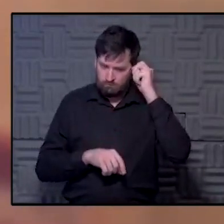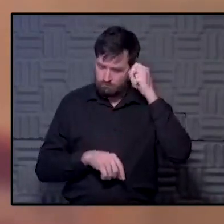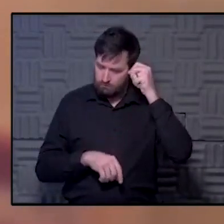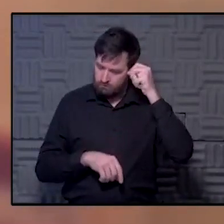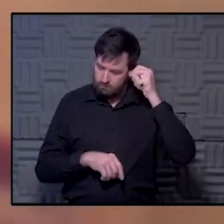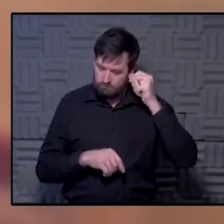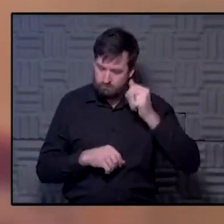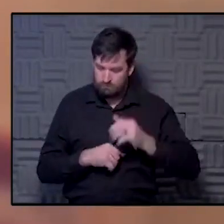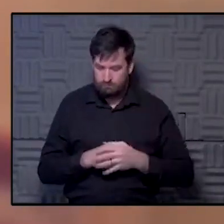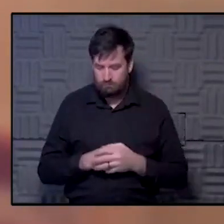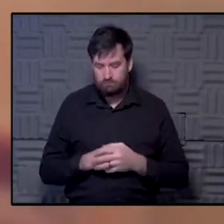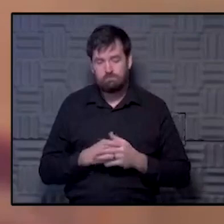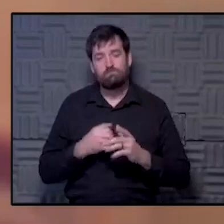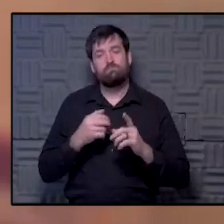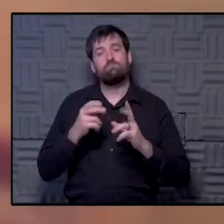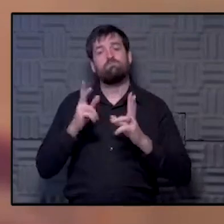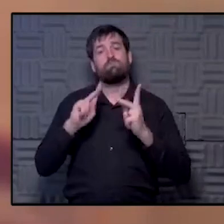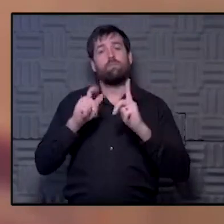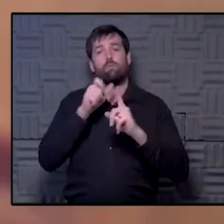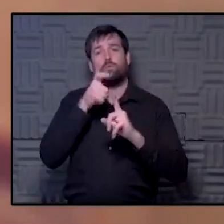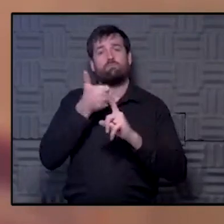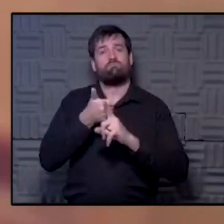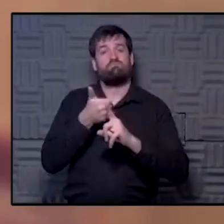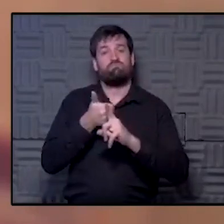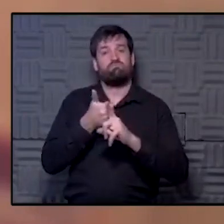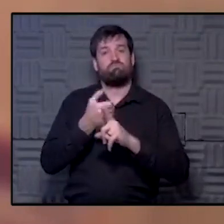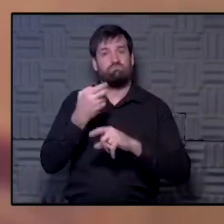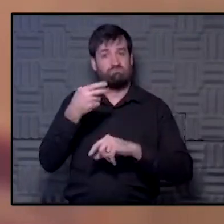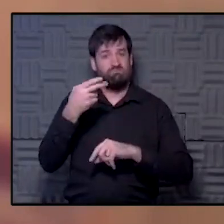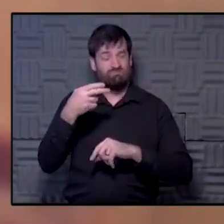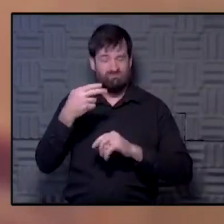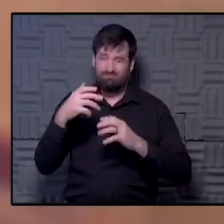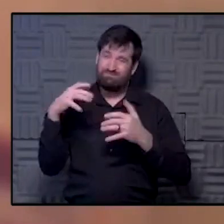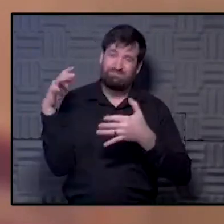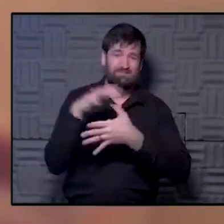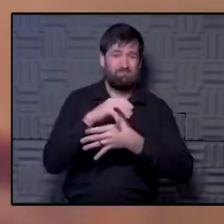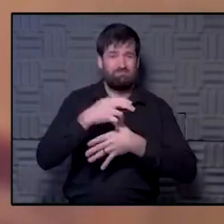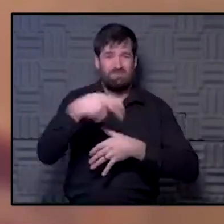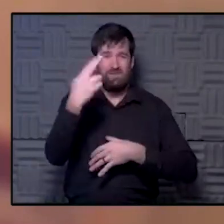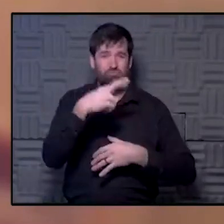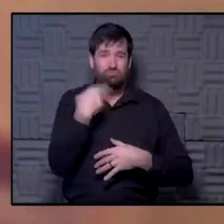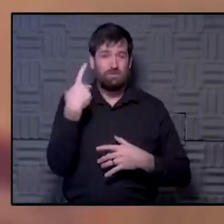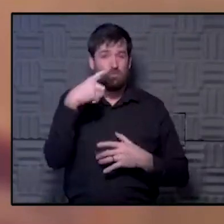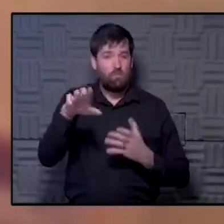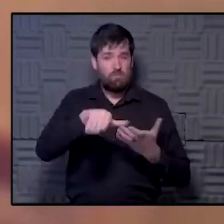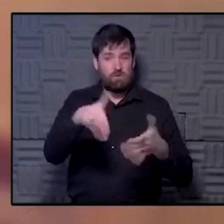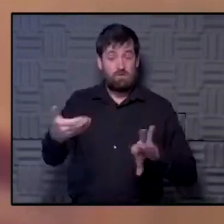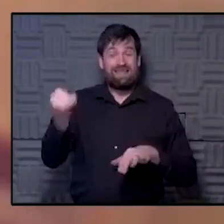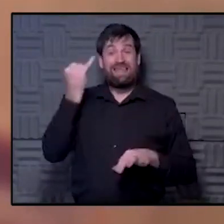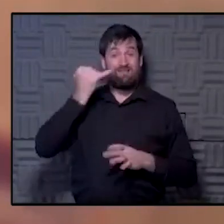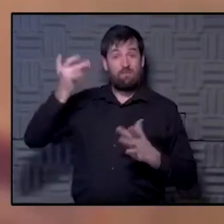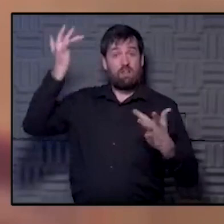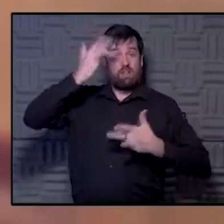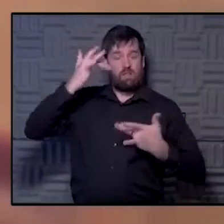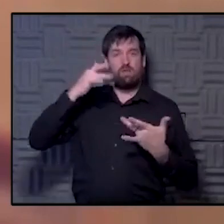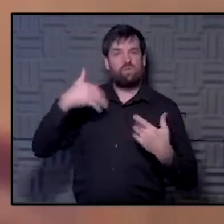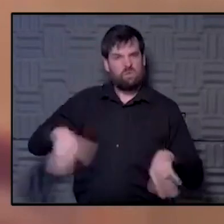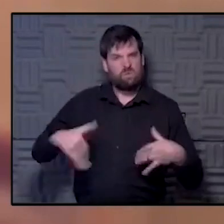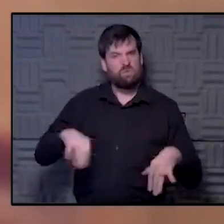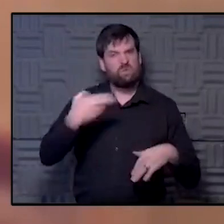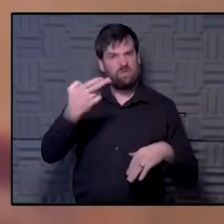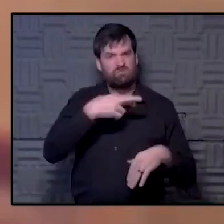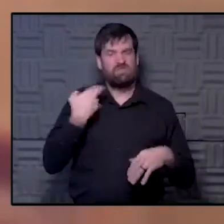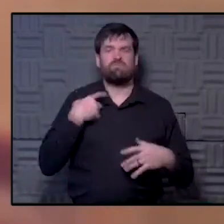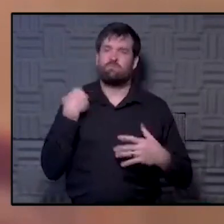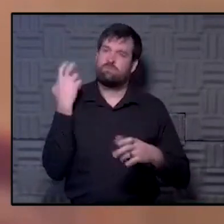have or those who are at highest risk of mortality if they catch the disease. That's been very